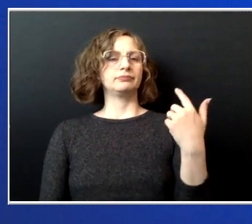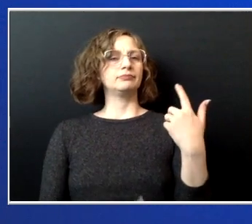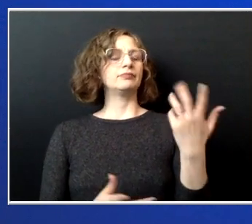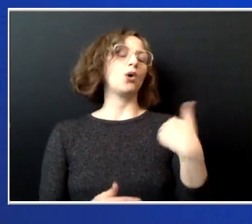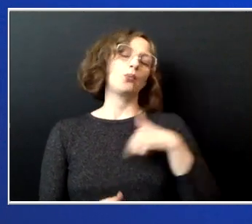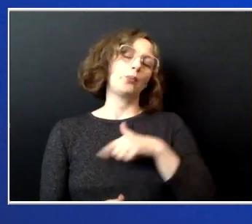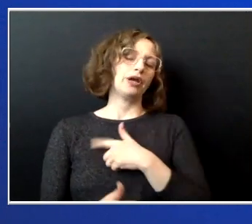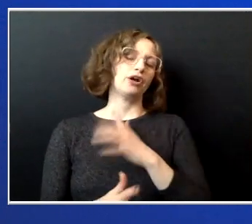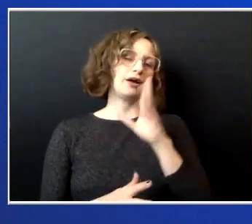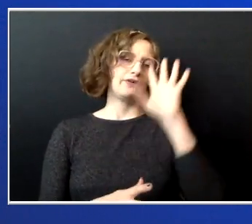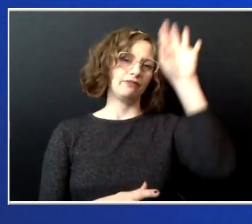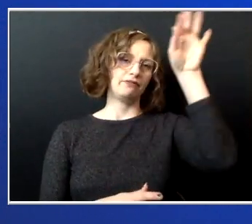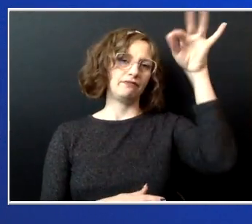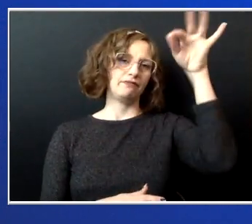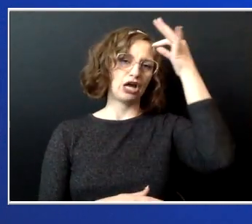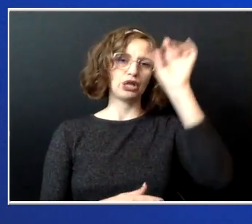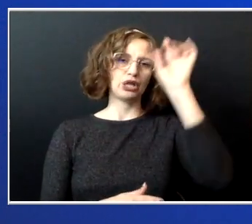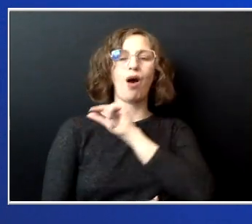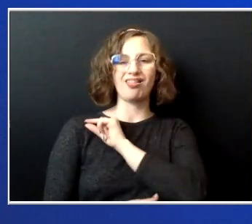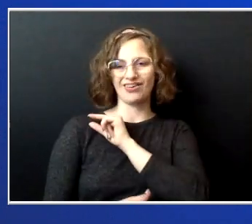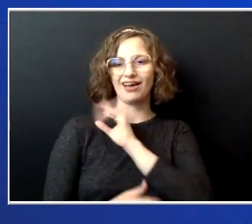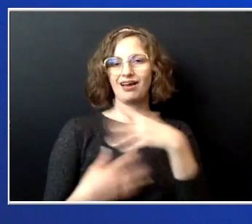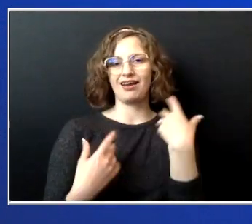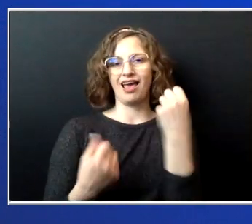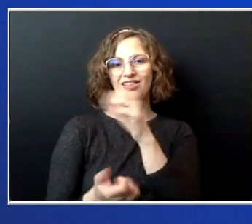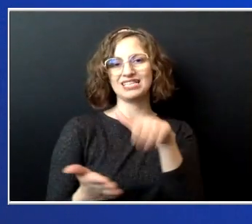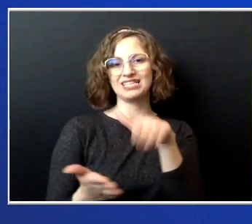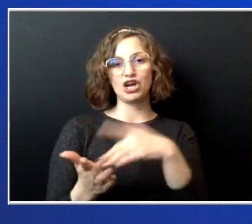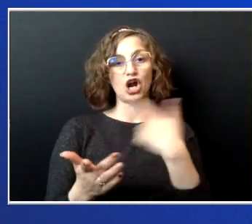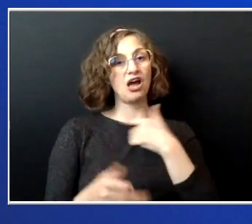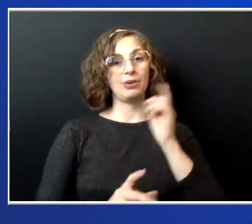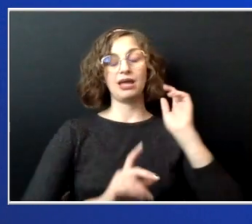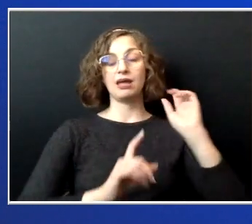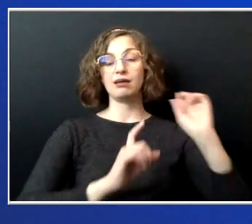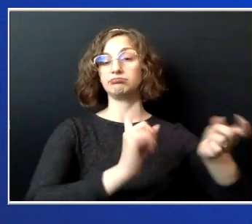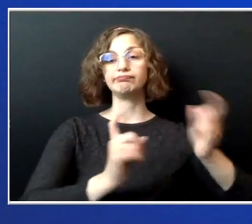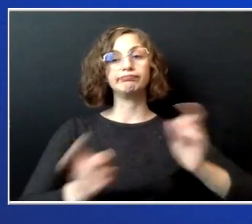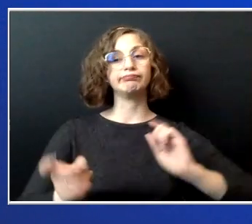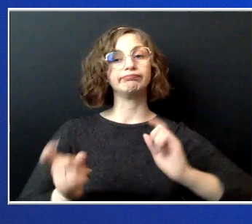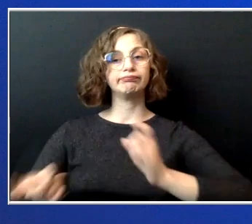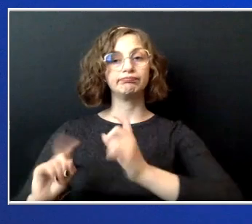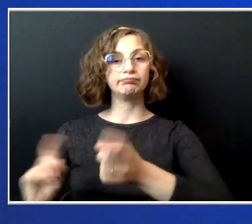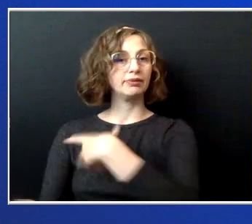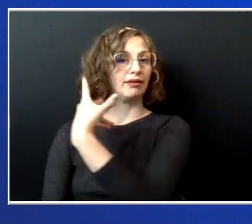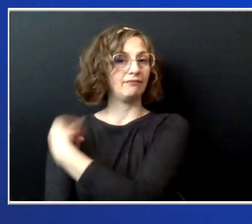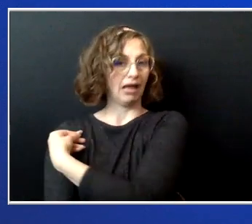is we vaccinate. We vaccinate, and we vaccinate all people.